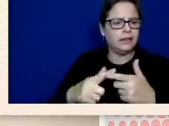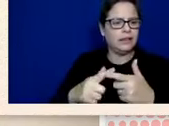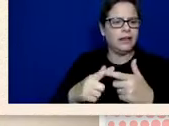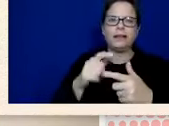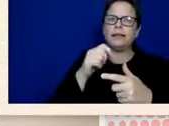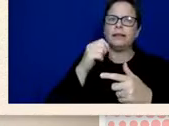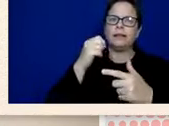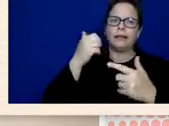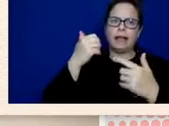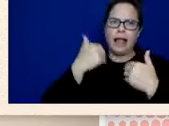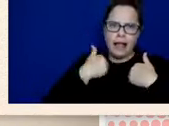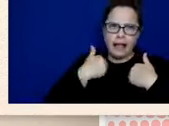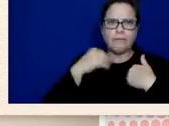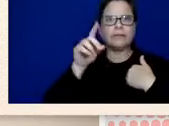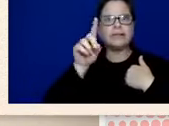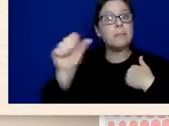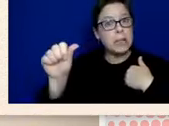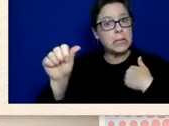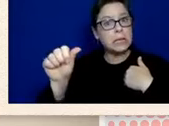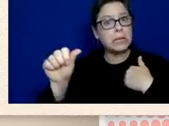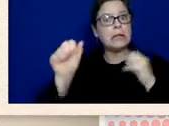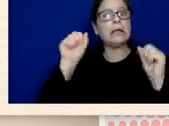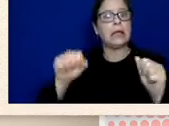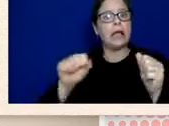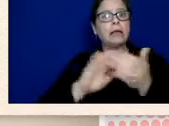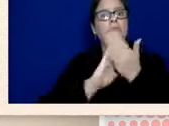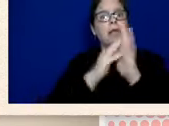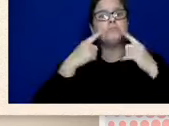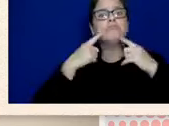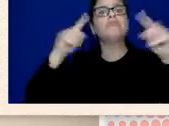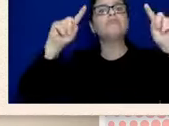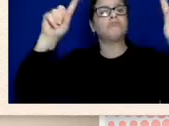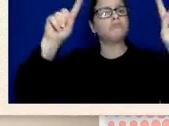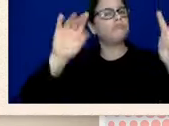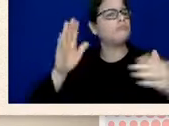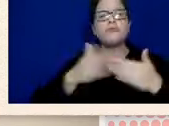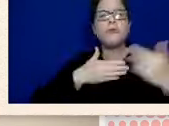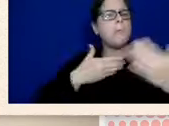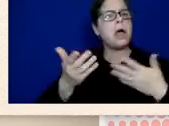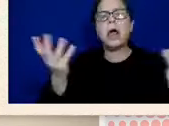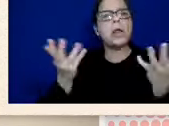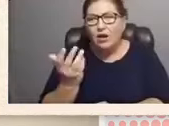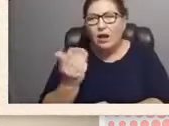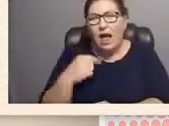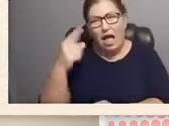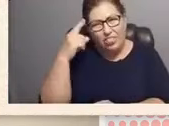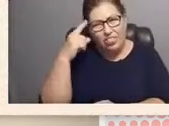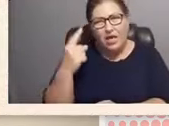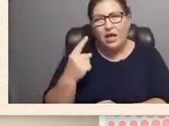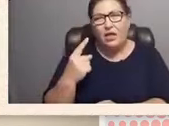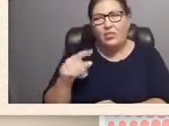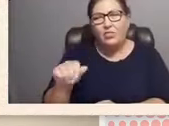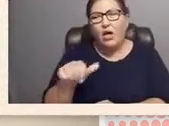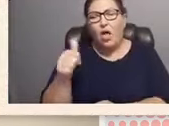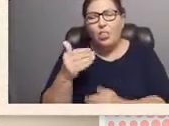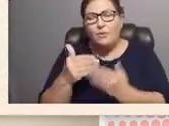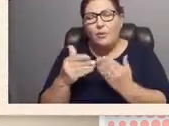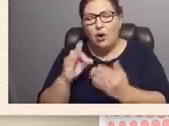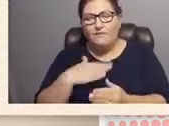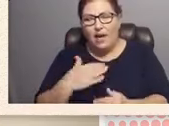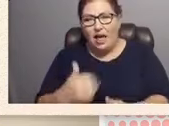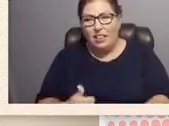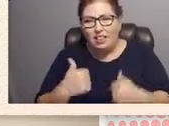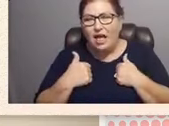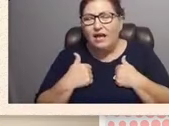and that you can make the best of it. And for, I would say, more the early part of my life, lots